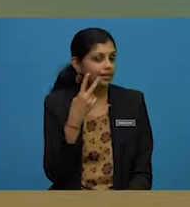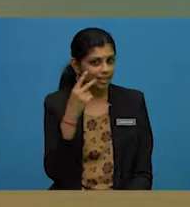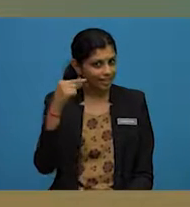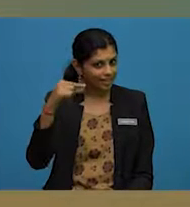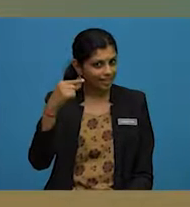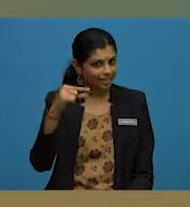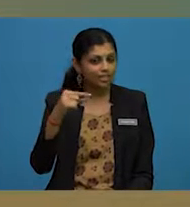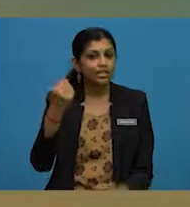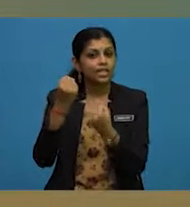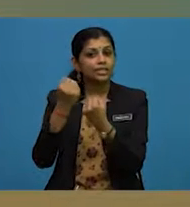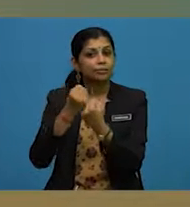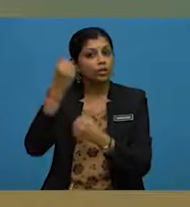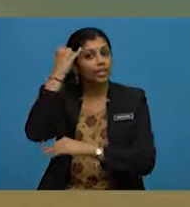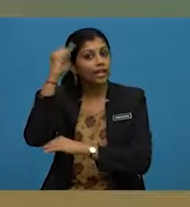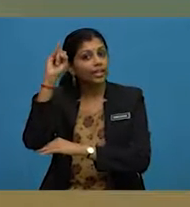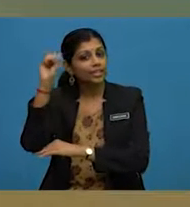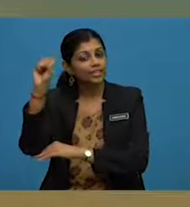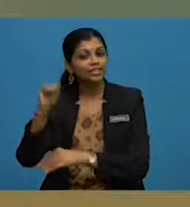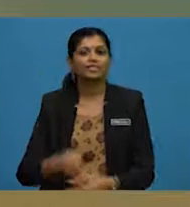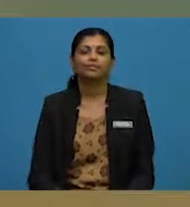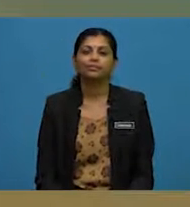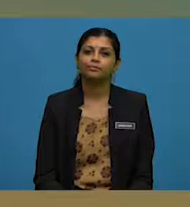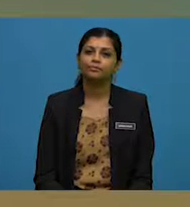These are the supporting ideas.